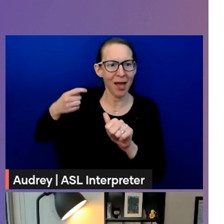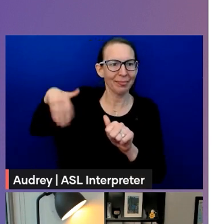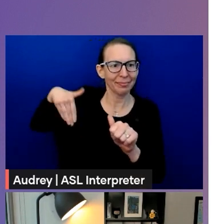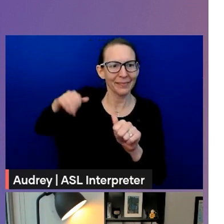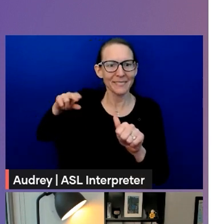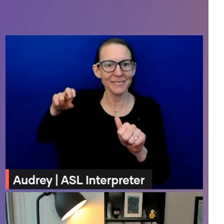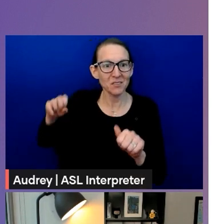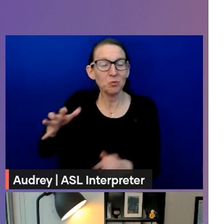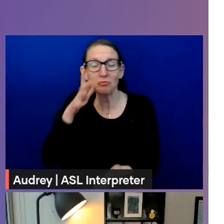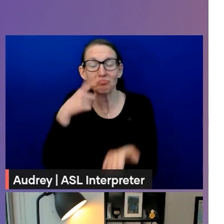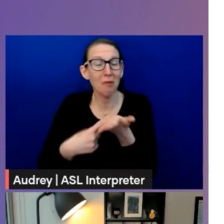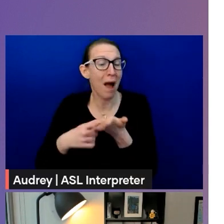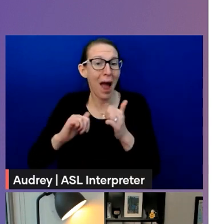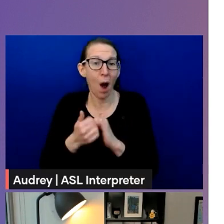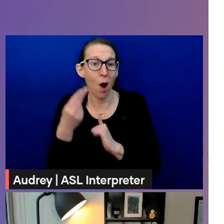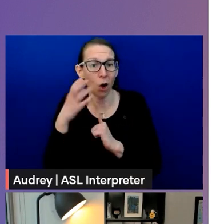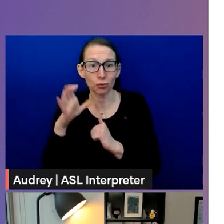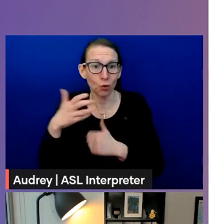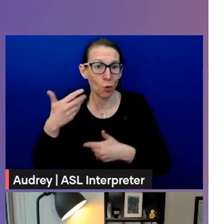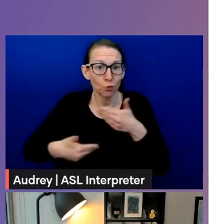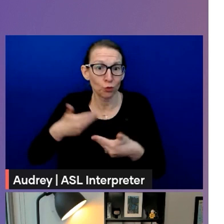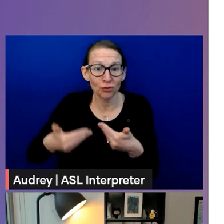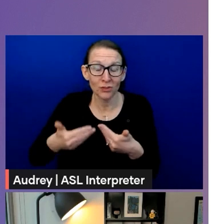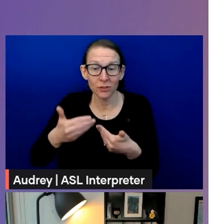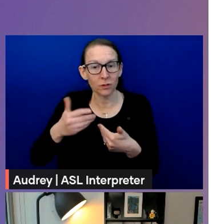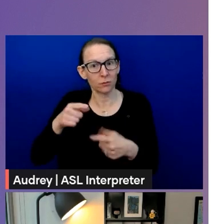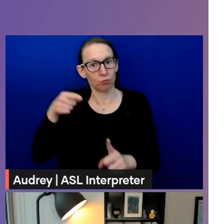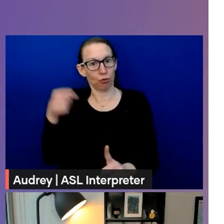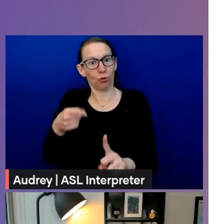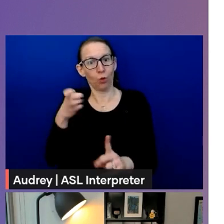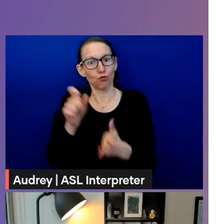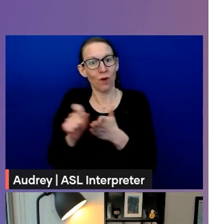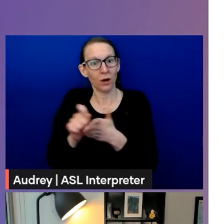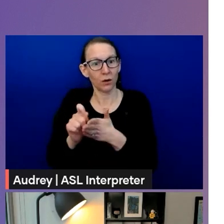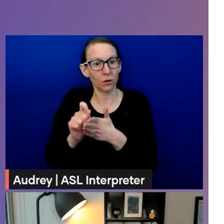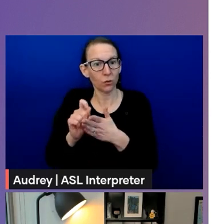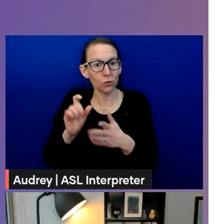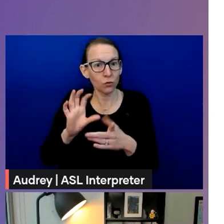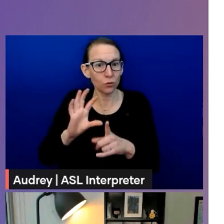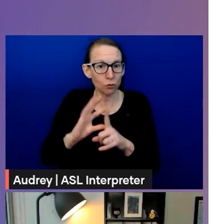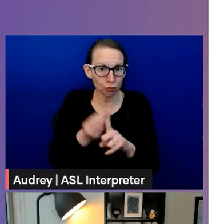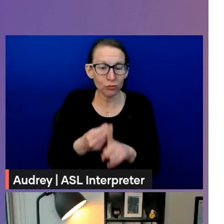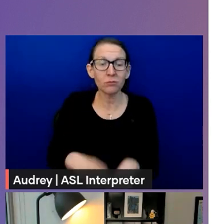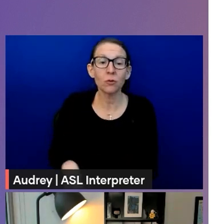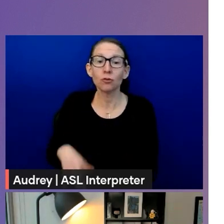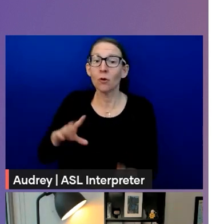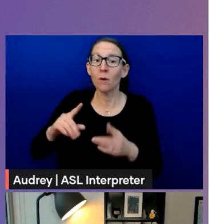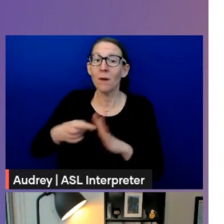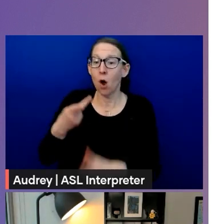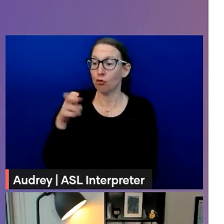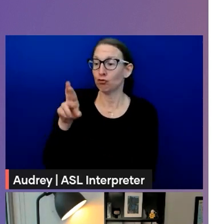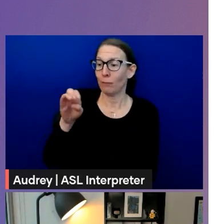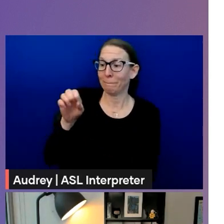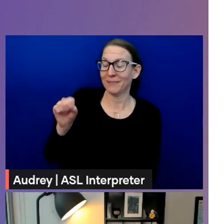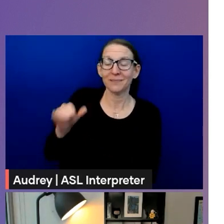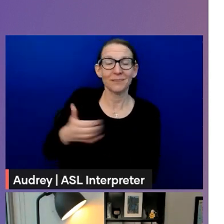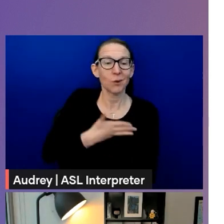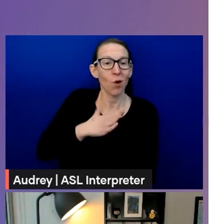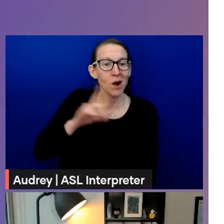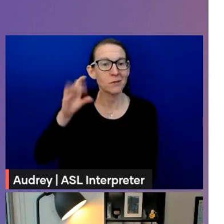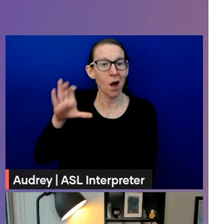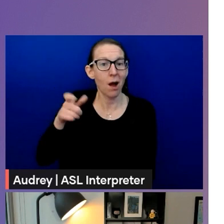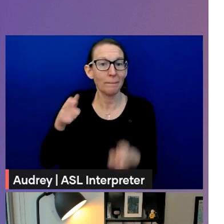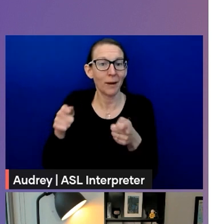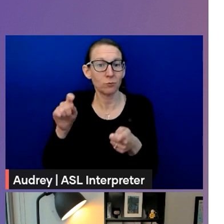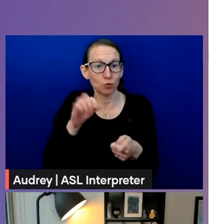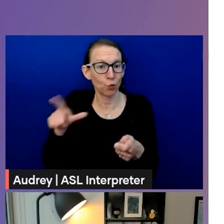how HashiCorp works, in particular the writing culture. We'll talk about Hermes, which is our document management tool, which is open sourced